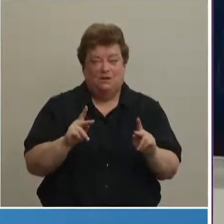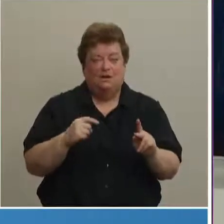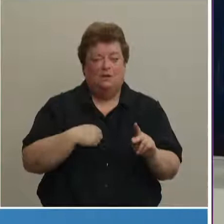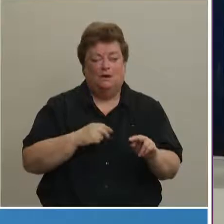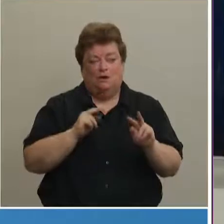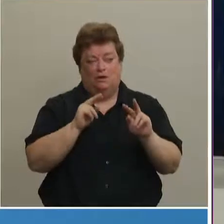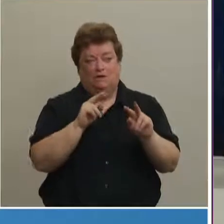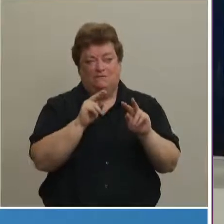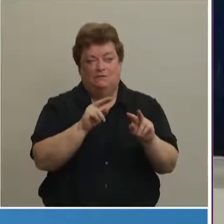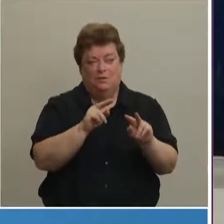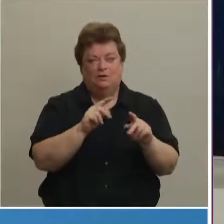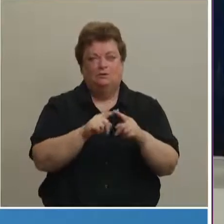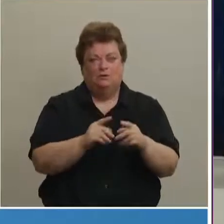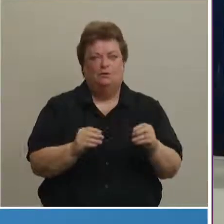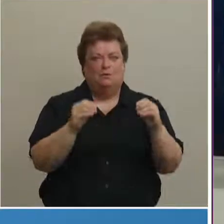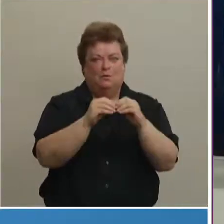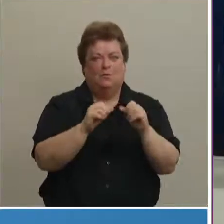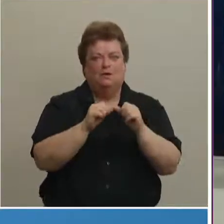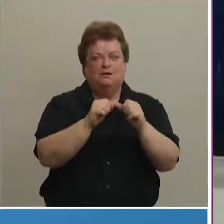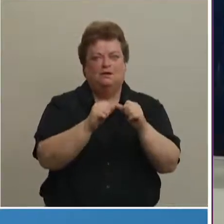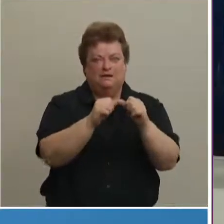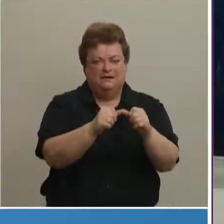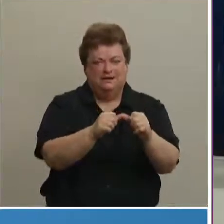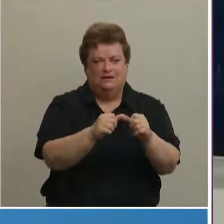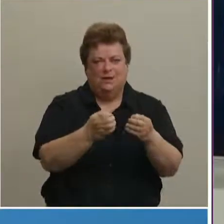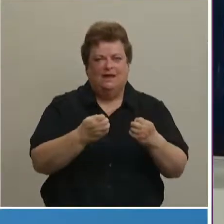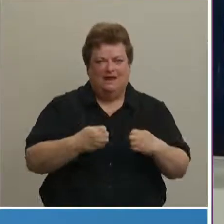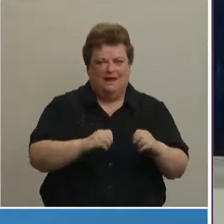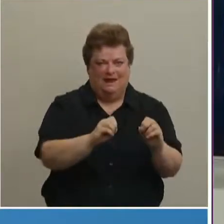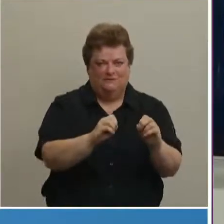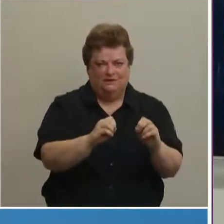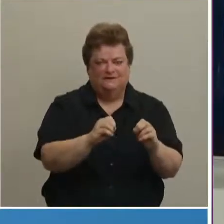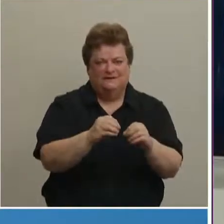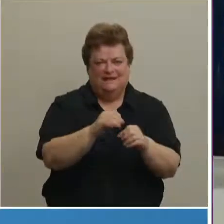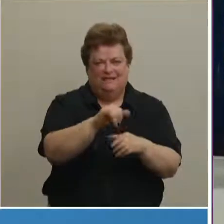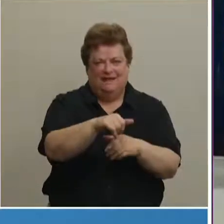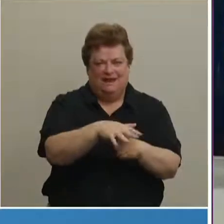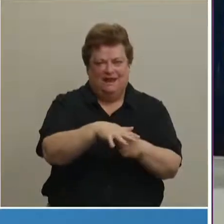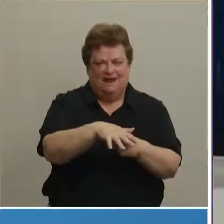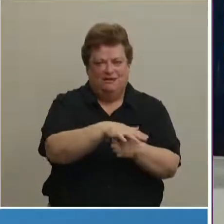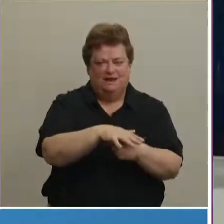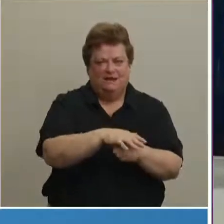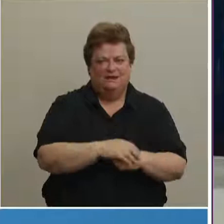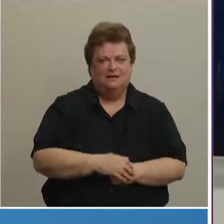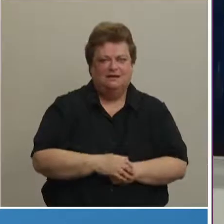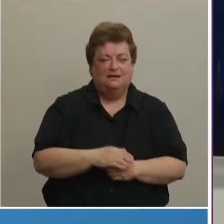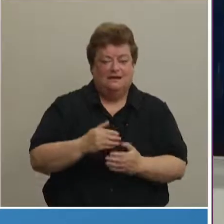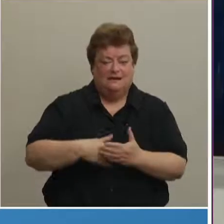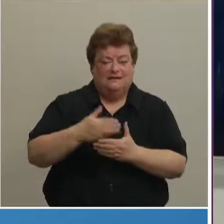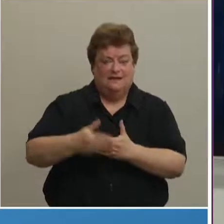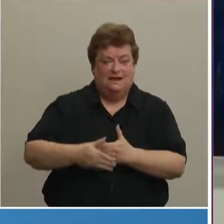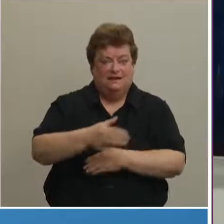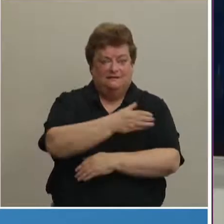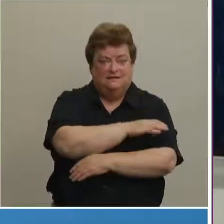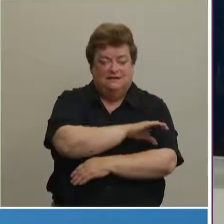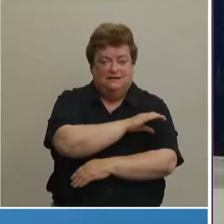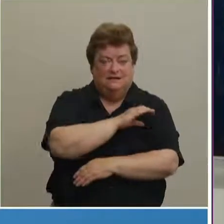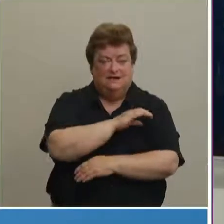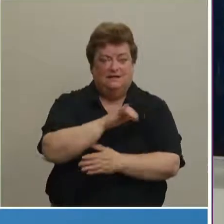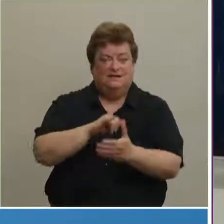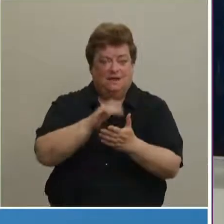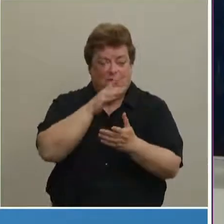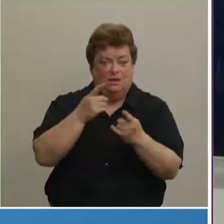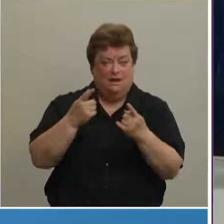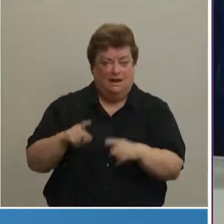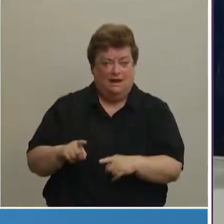looking forward to more continued and concerted effort in that area. The next vaccination clinic that we will